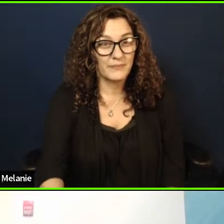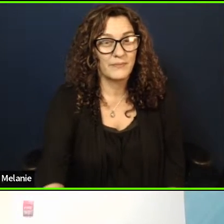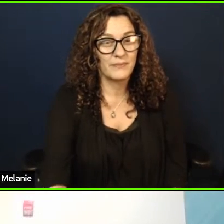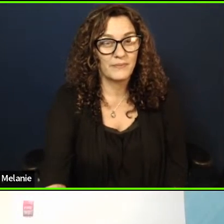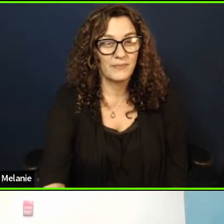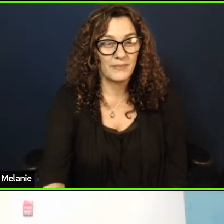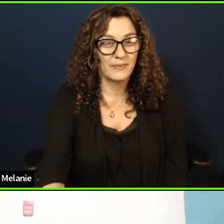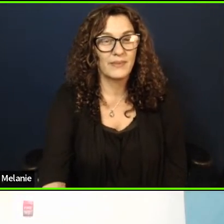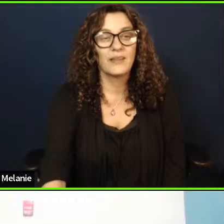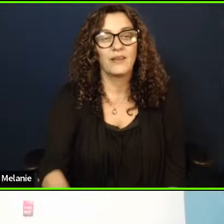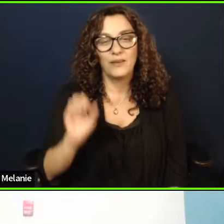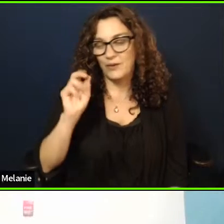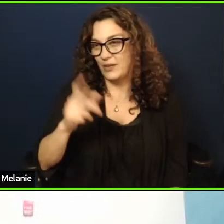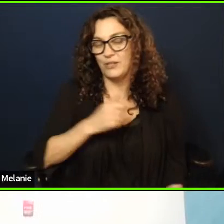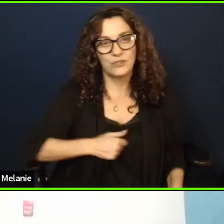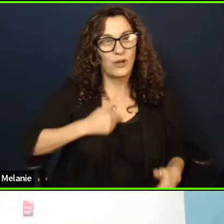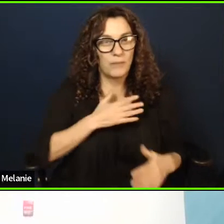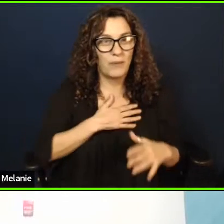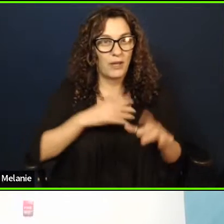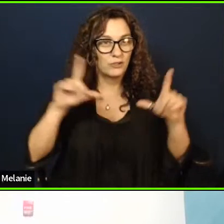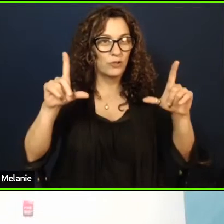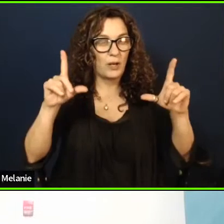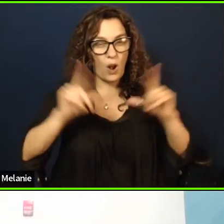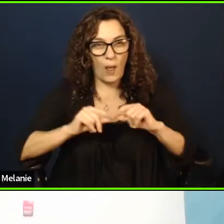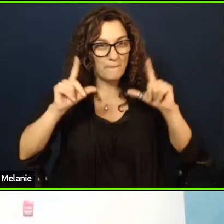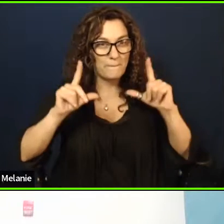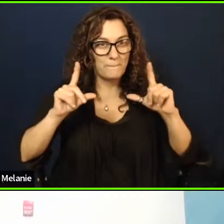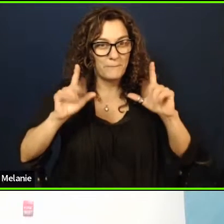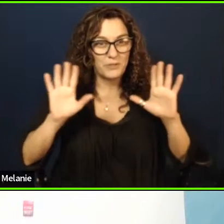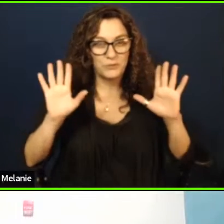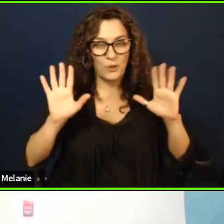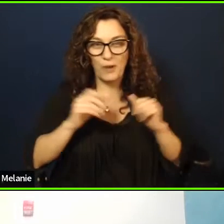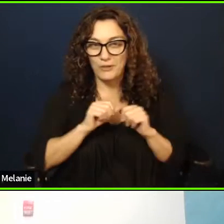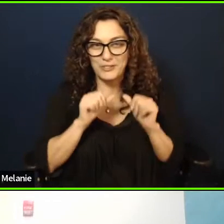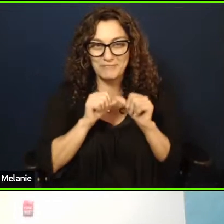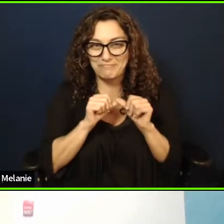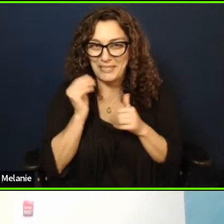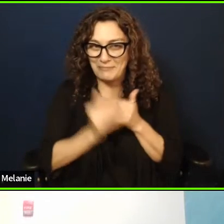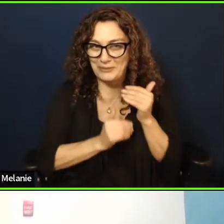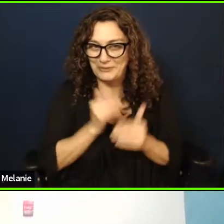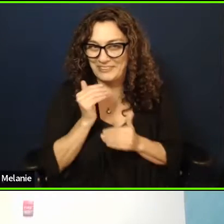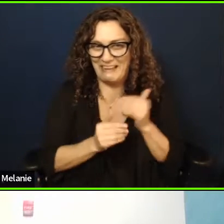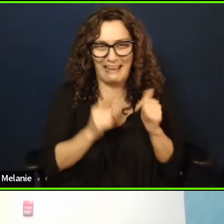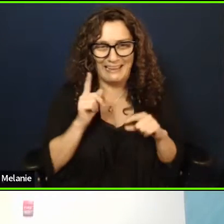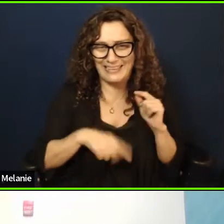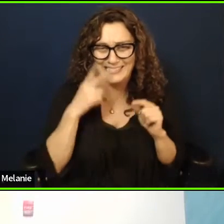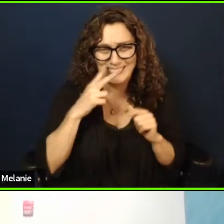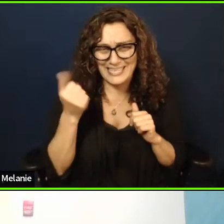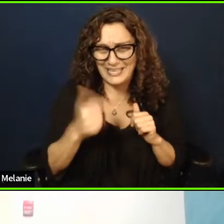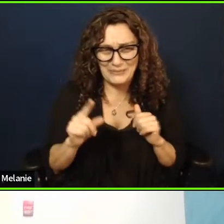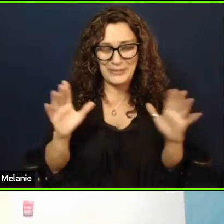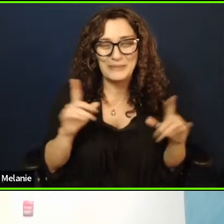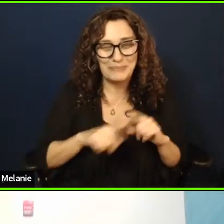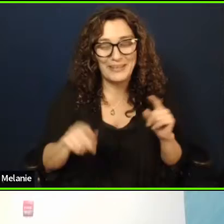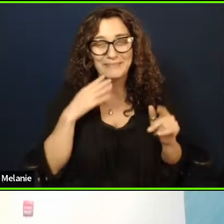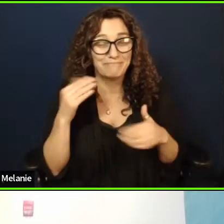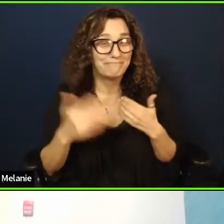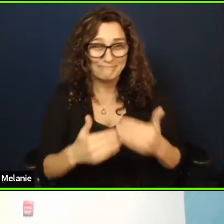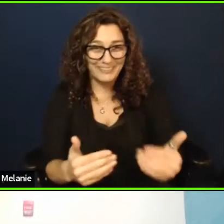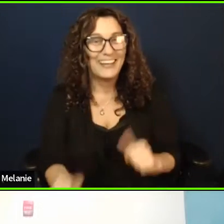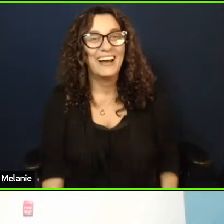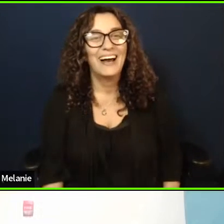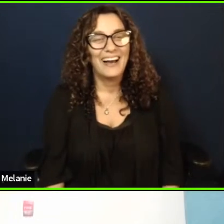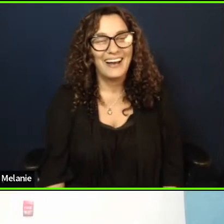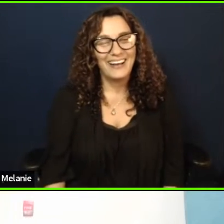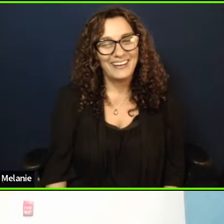Yes. Okay, so sorry, my screen just went off, so I'm just gonna keep moving along, even though I can't see anything, and we're just gonna